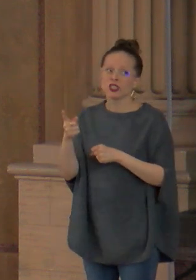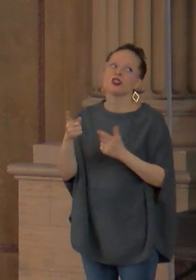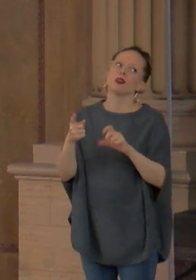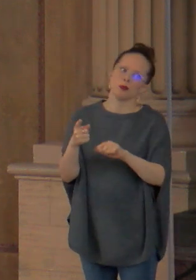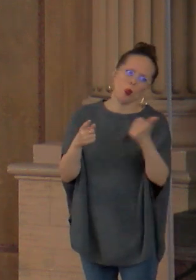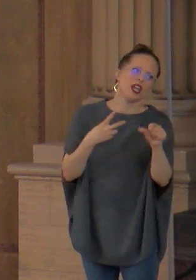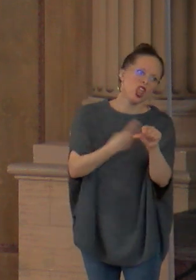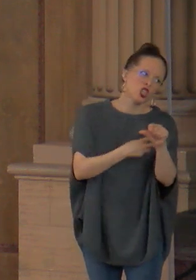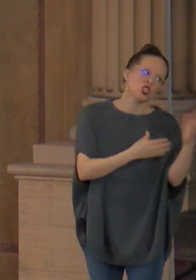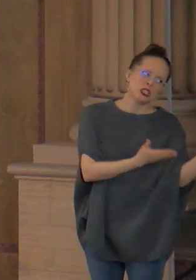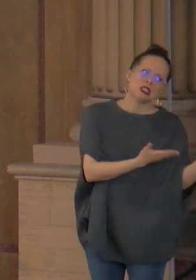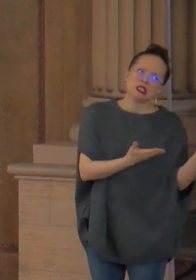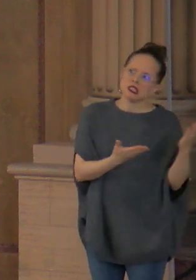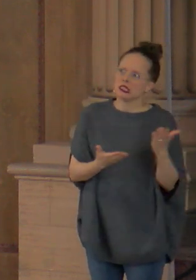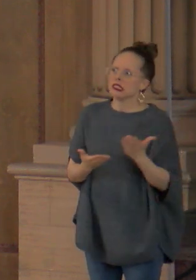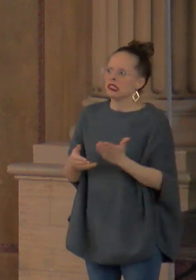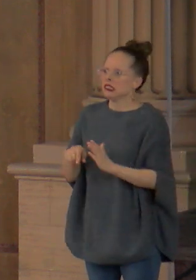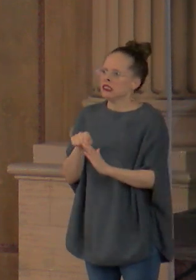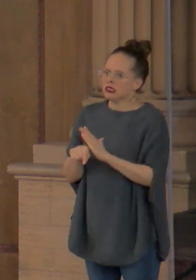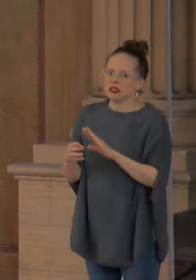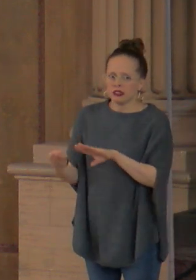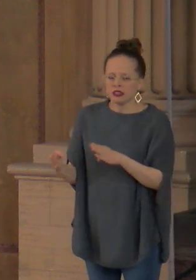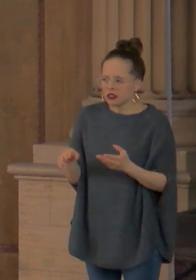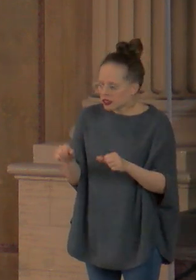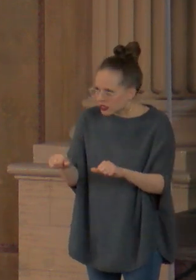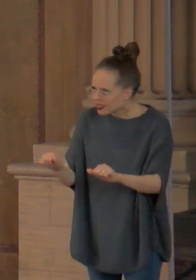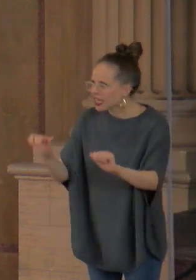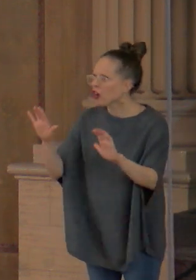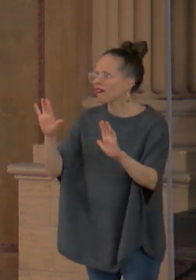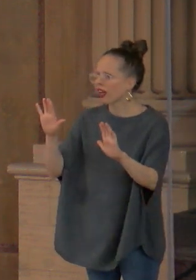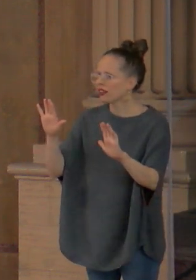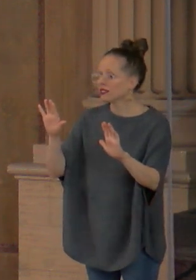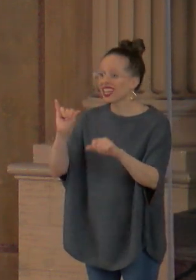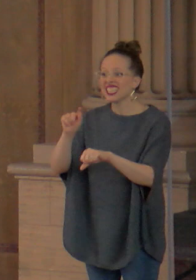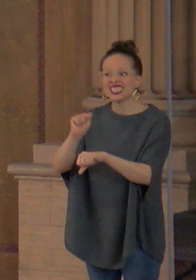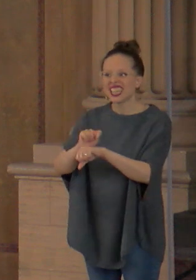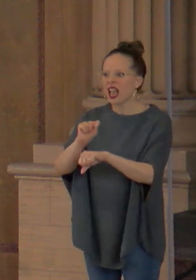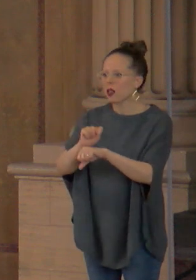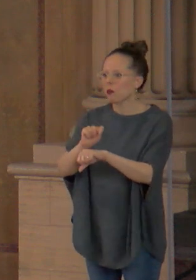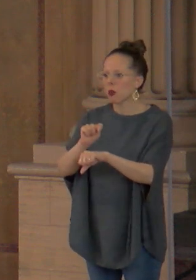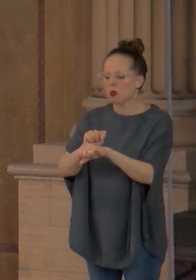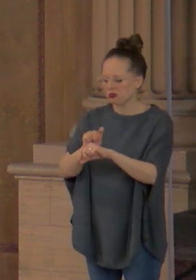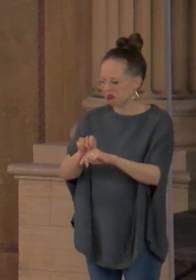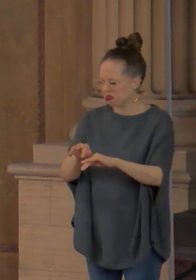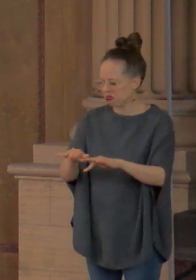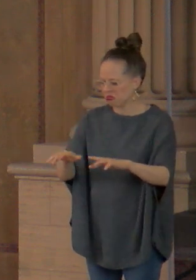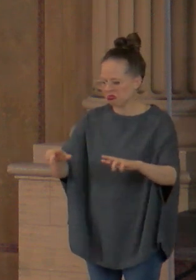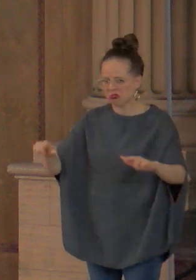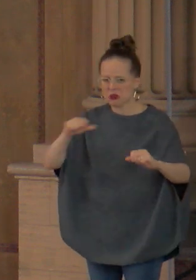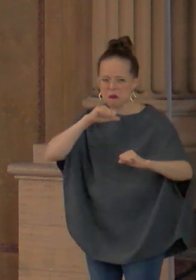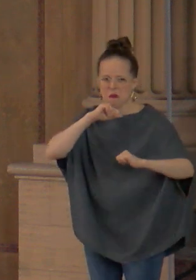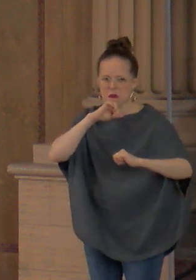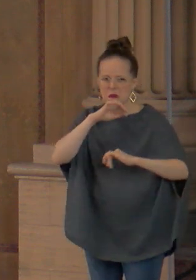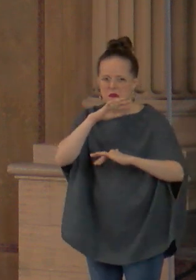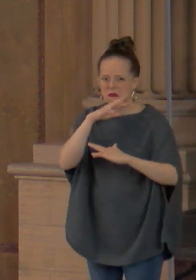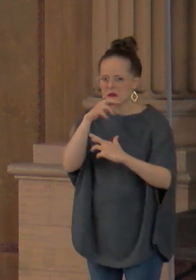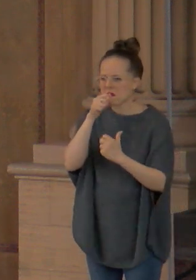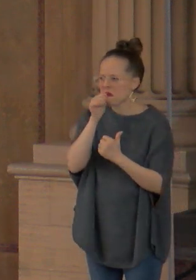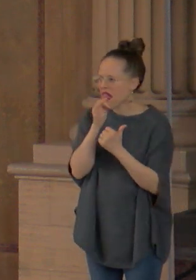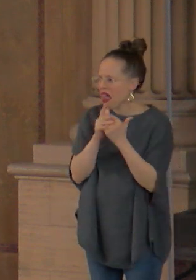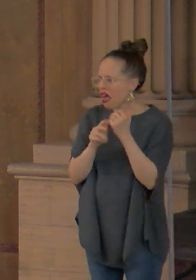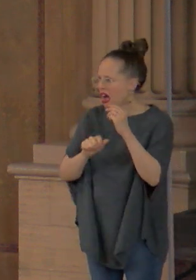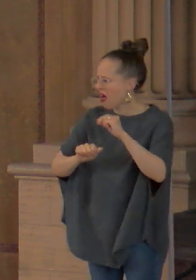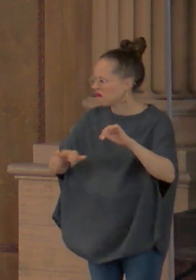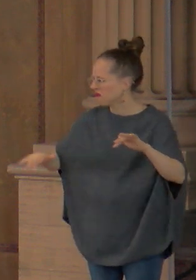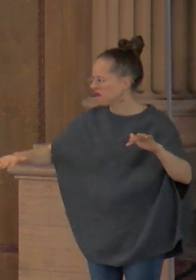was going to get it. Like there were going to be more and more. The temple was known for just being covered in blood where the sacrifices were made because again and again